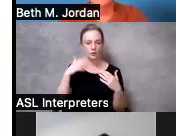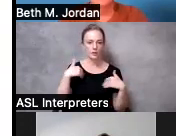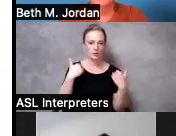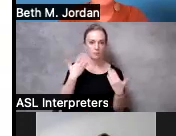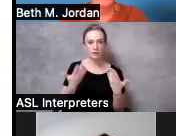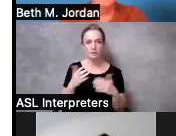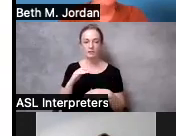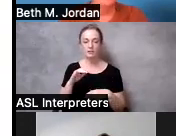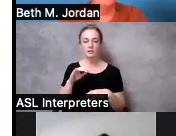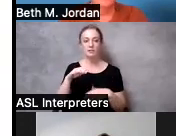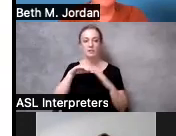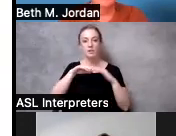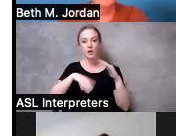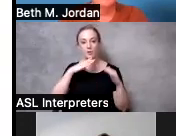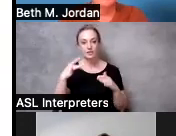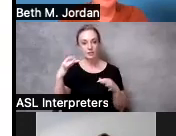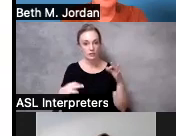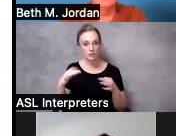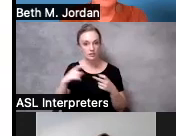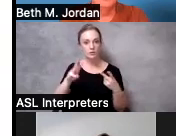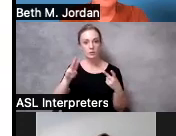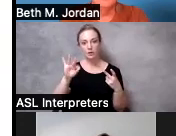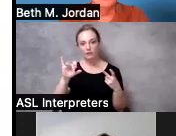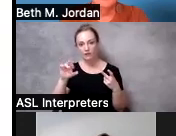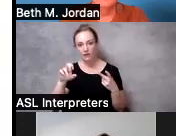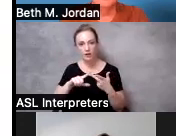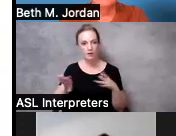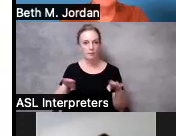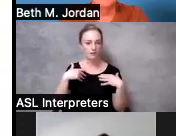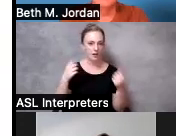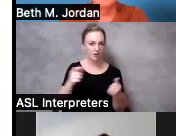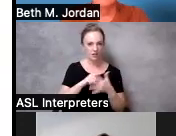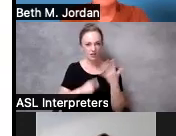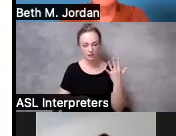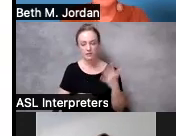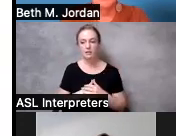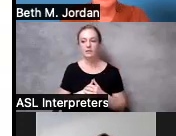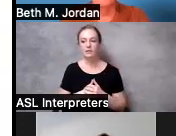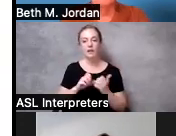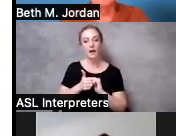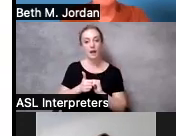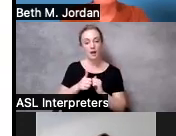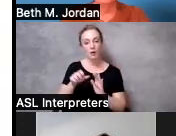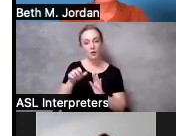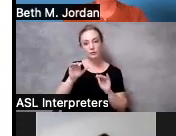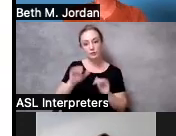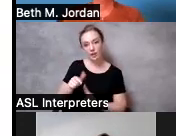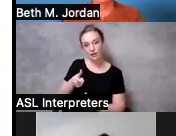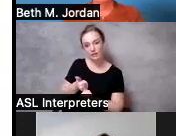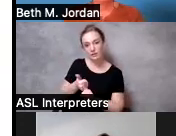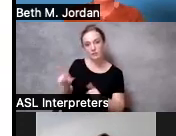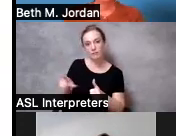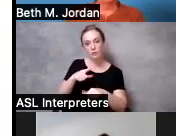welfare, behavioral health, or education. The way in which a child makes first contact with the system heavily influences their